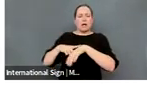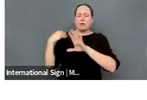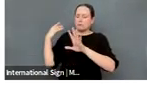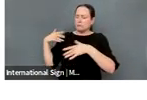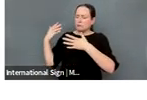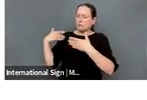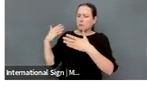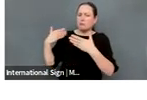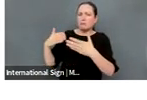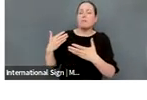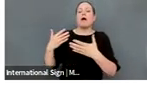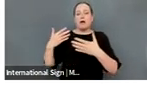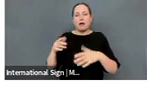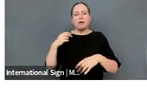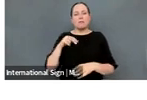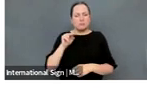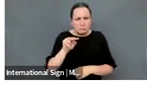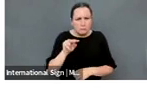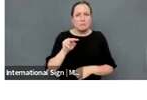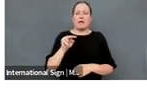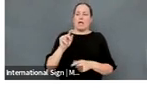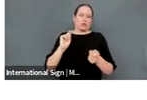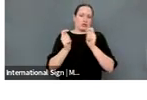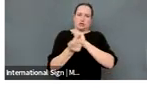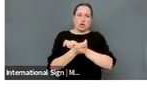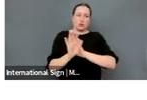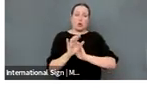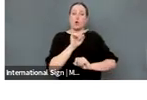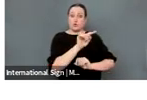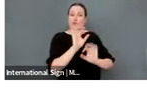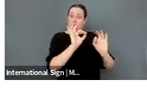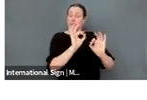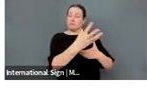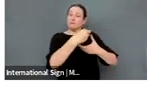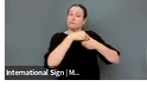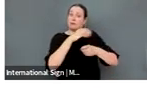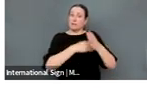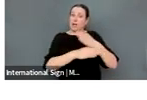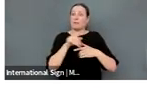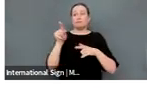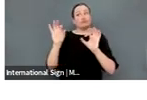we saw 7.7% as a prevalence. So this really shows that